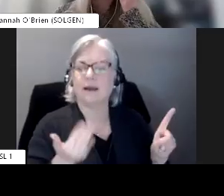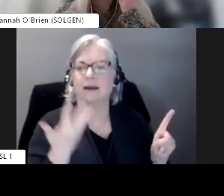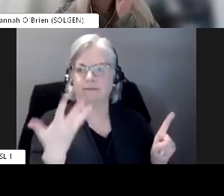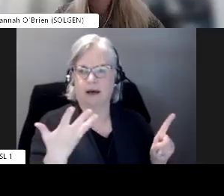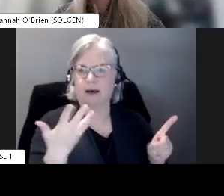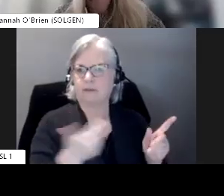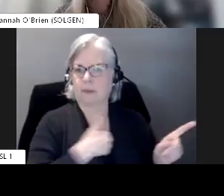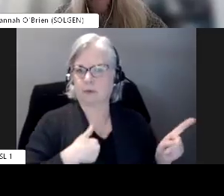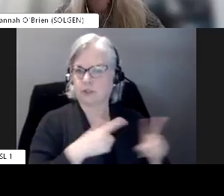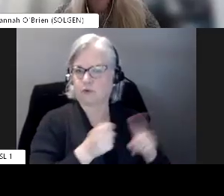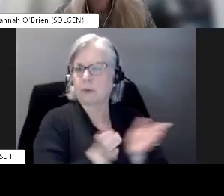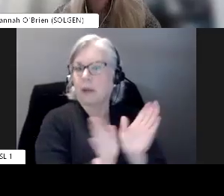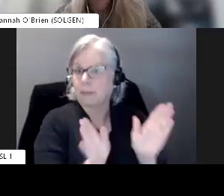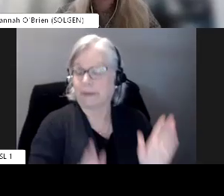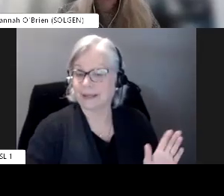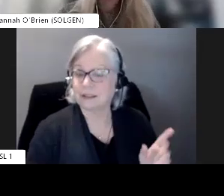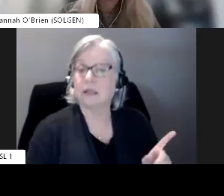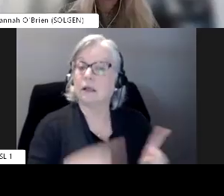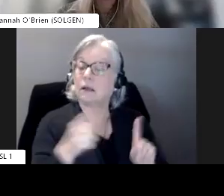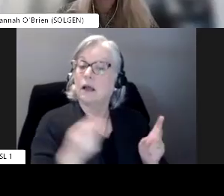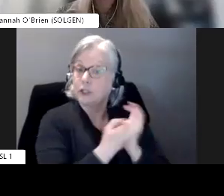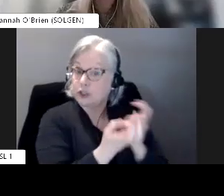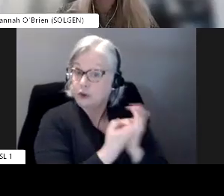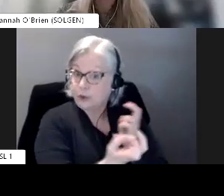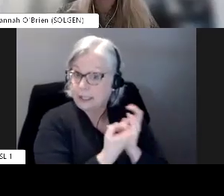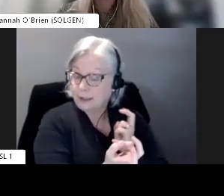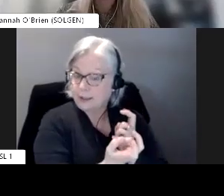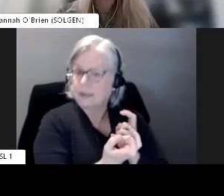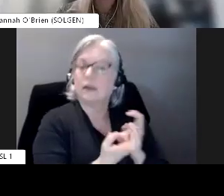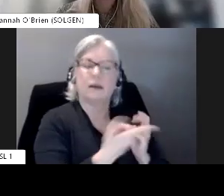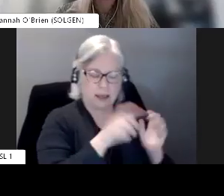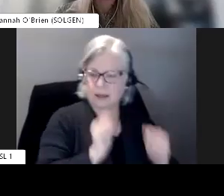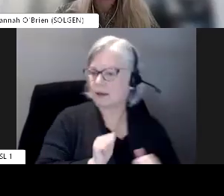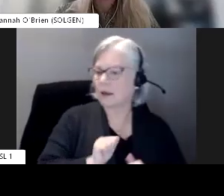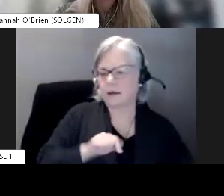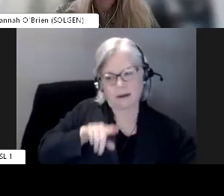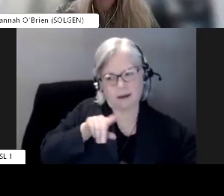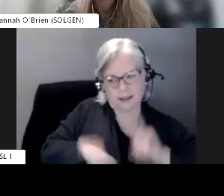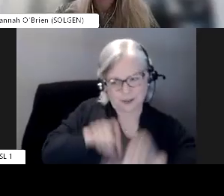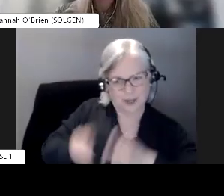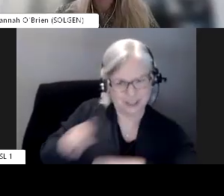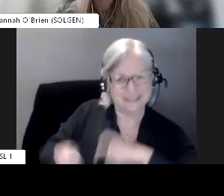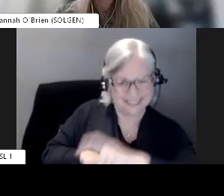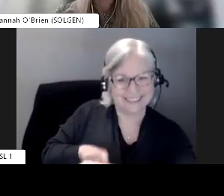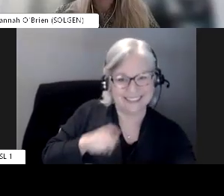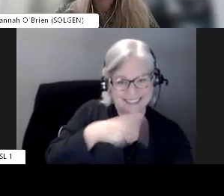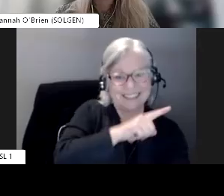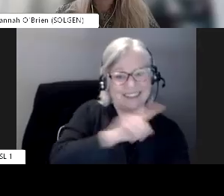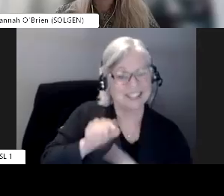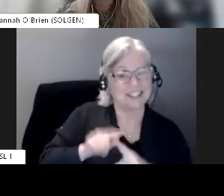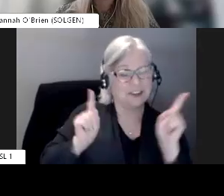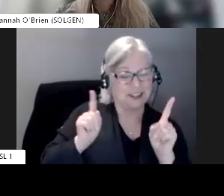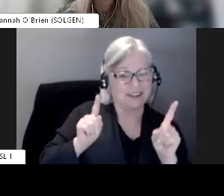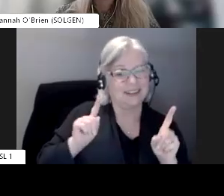unique feature of inquests is that jury members may ask questions of any inquest witness. And this is